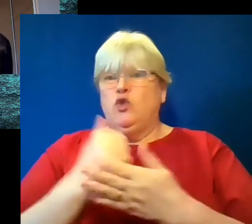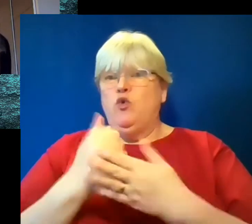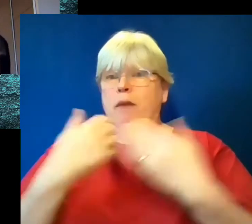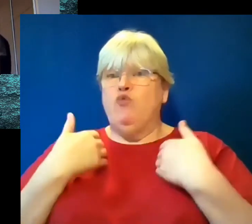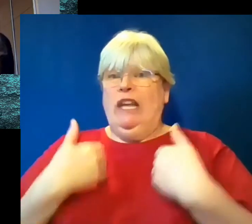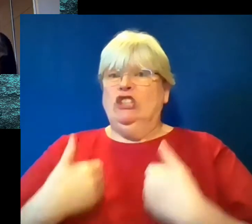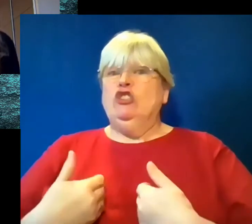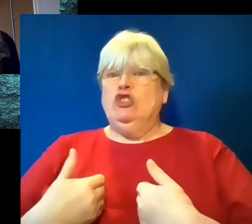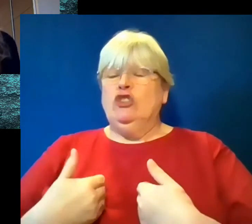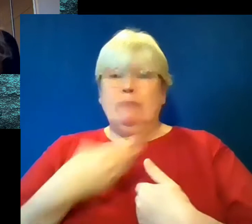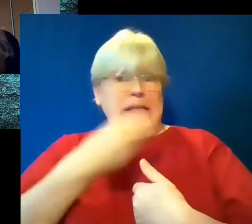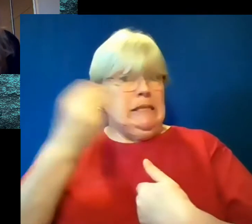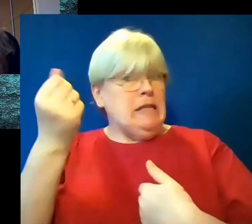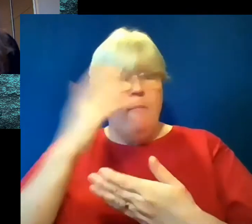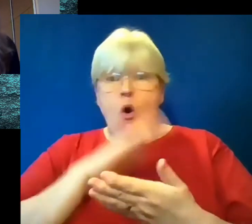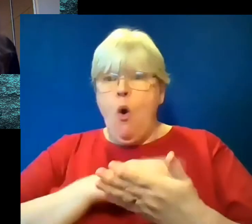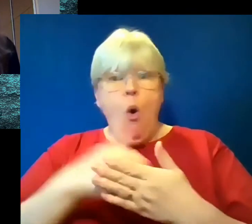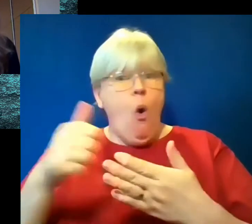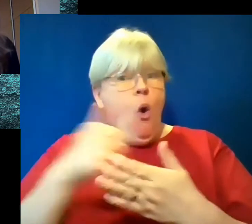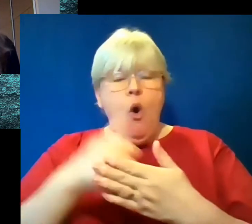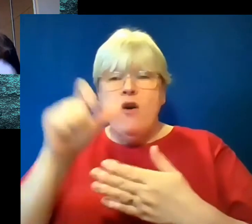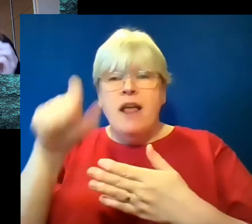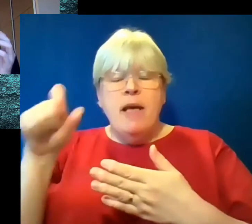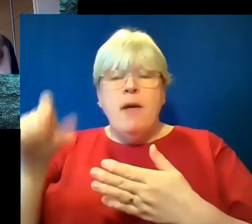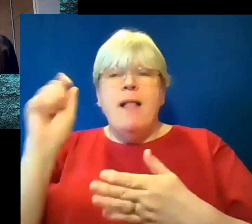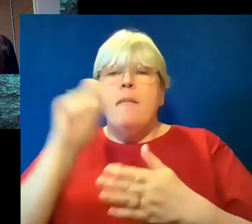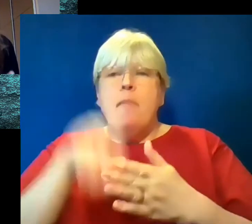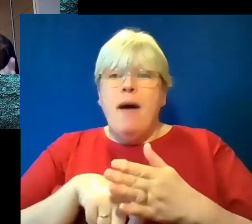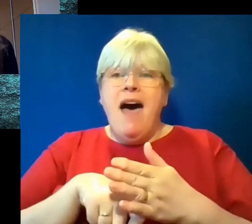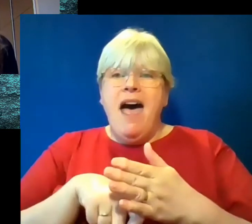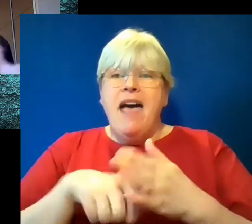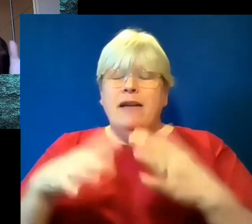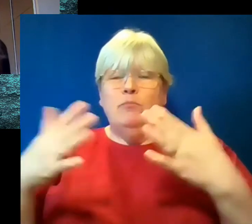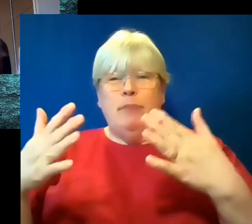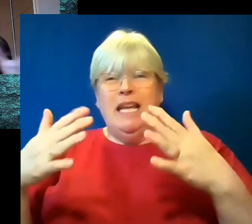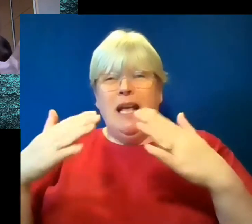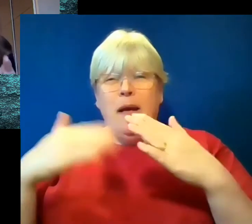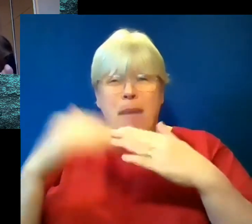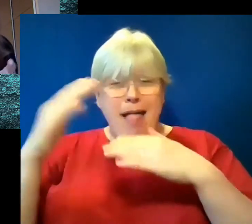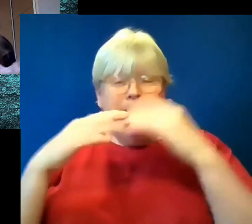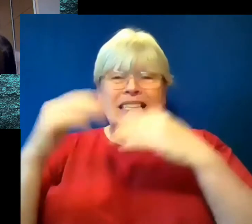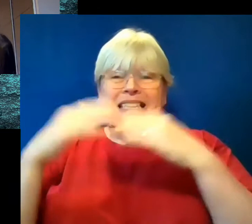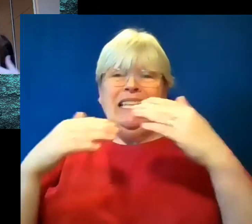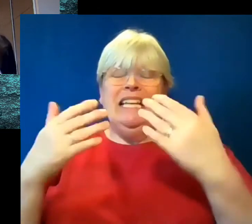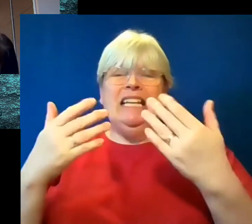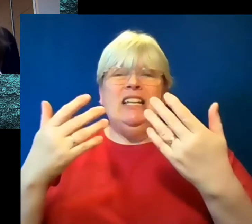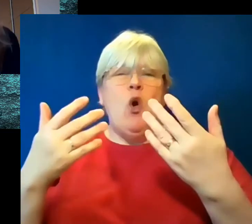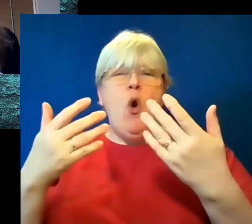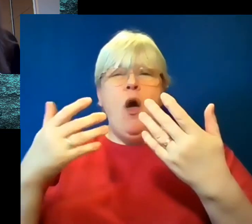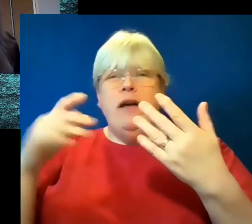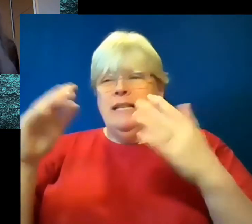some fairly ordinary people, of buying enormous buildings, or in some cases small chapels,